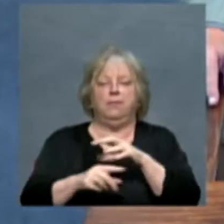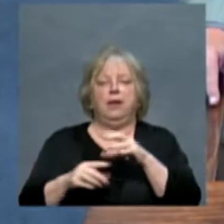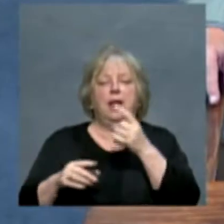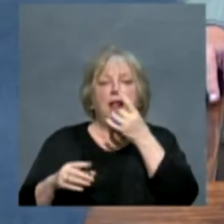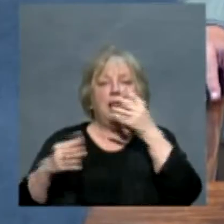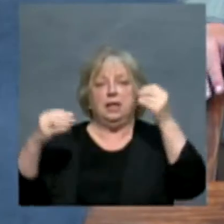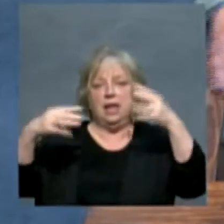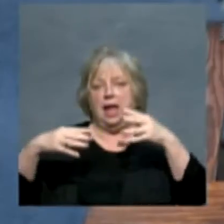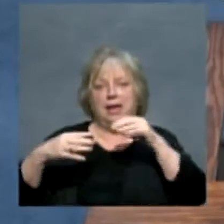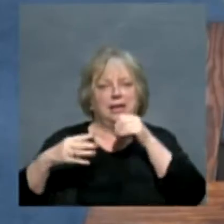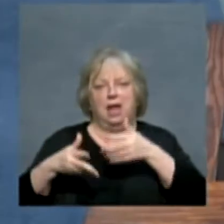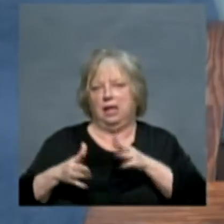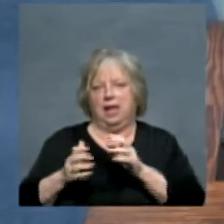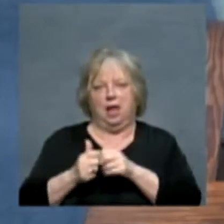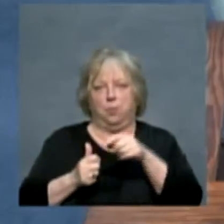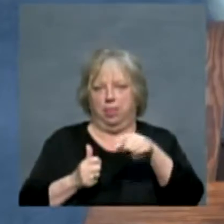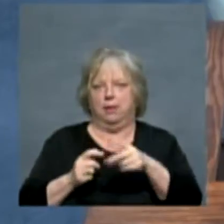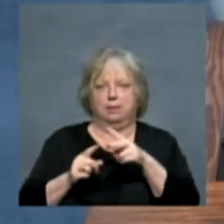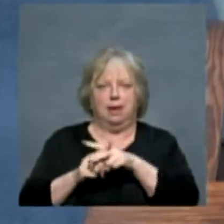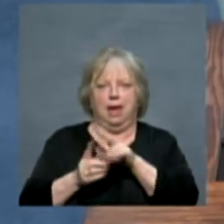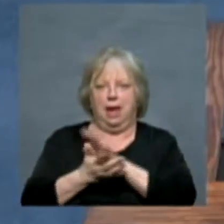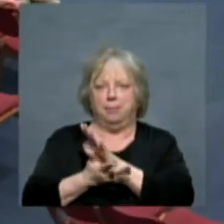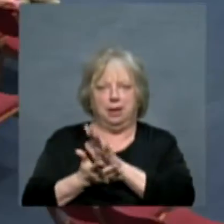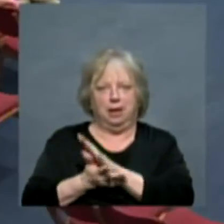this application.